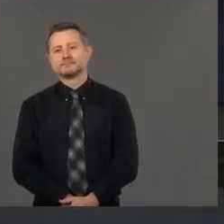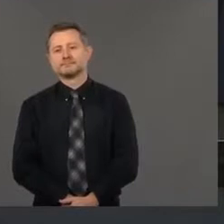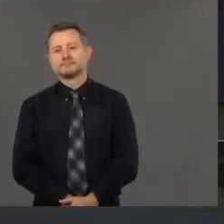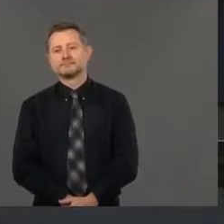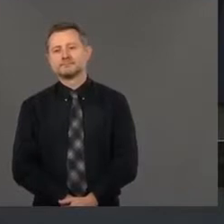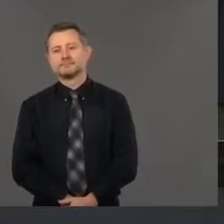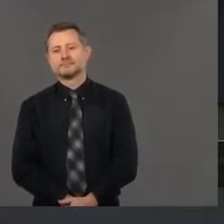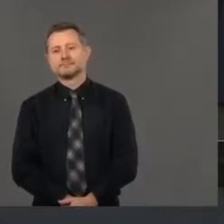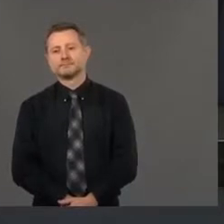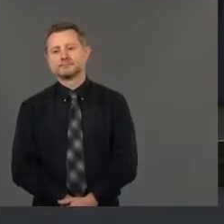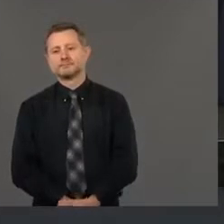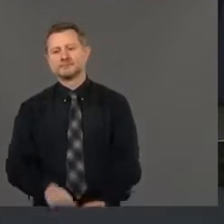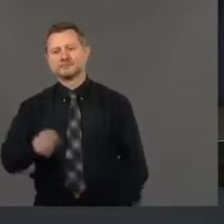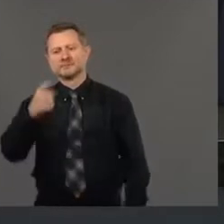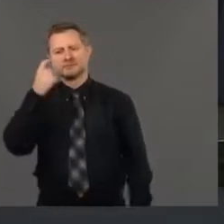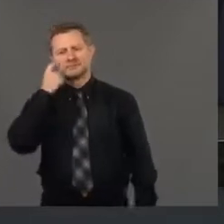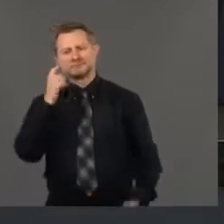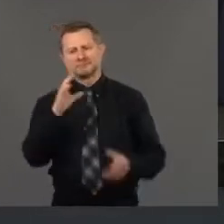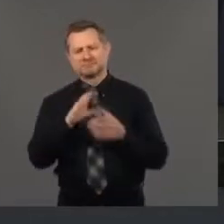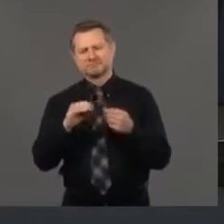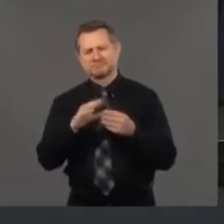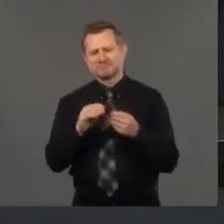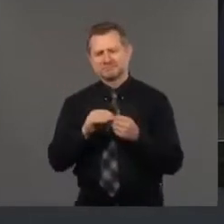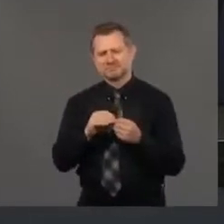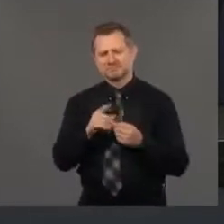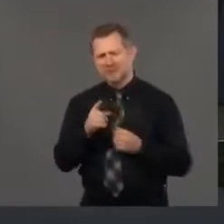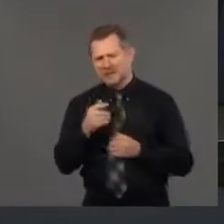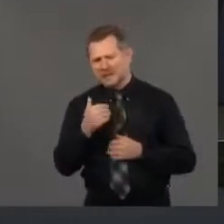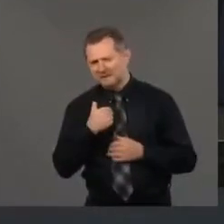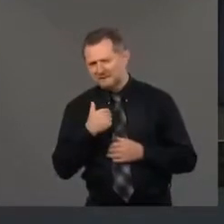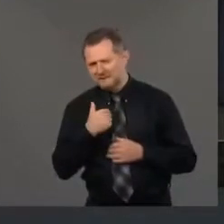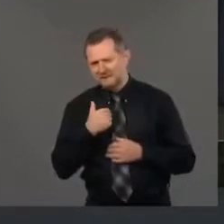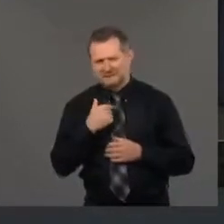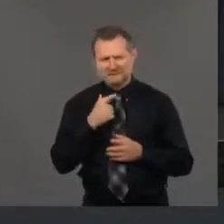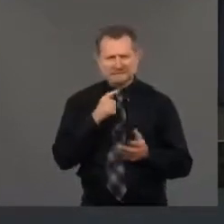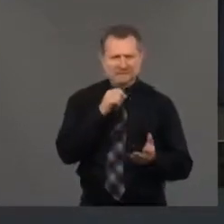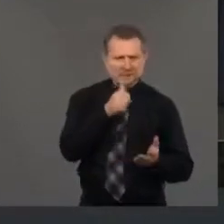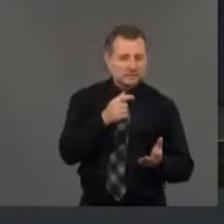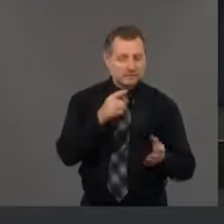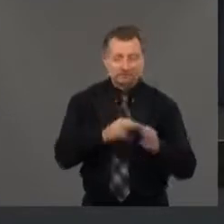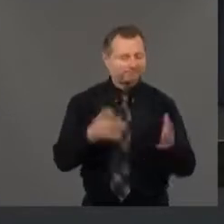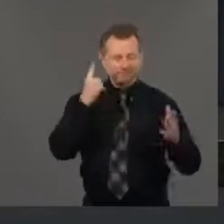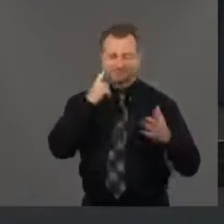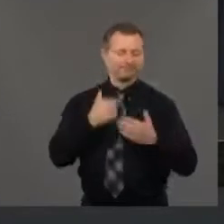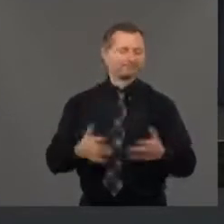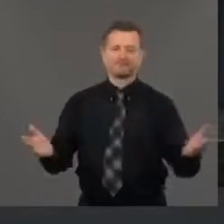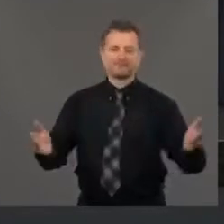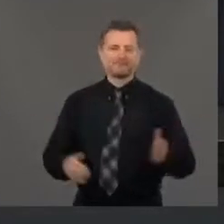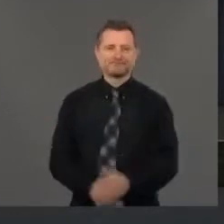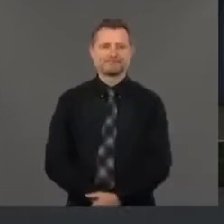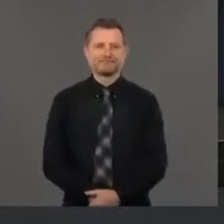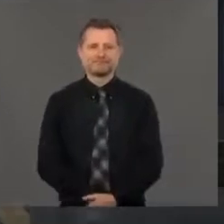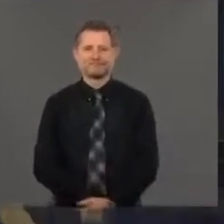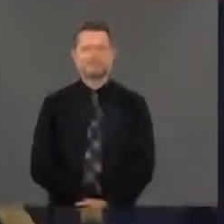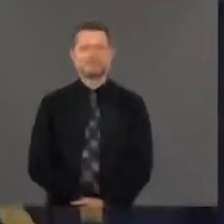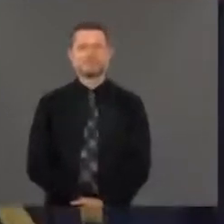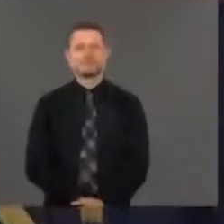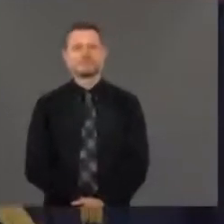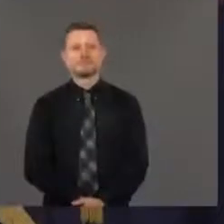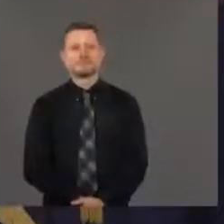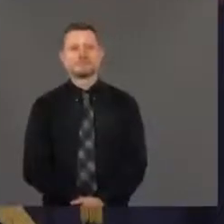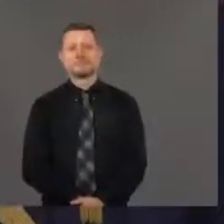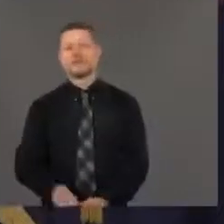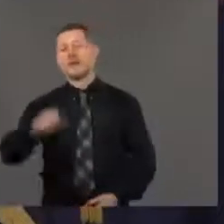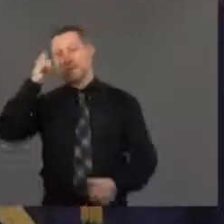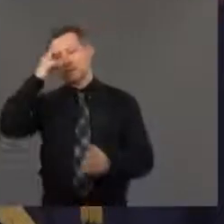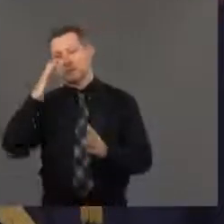just said that you don't tie the uptake to one single cause. Do you agree with the mayor there, or do you think that there are... I